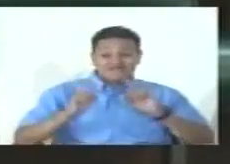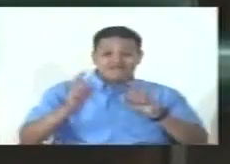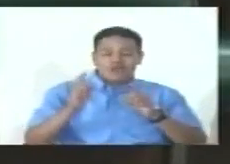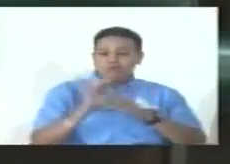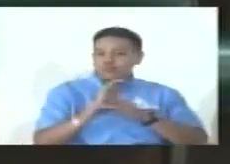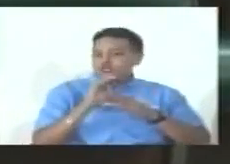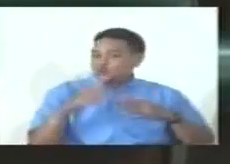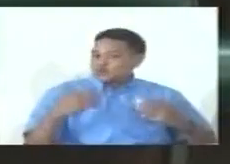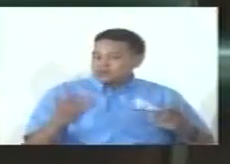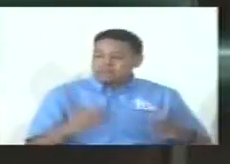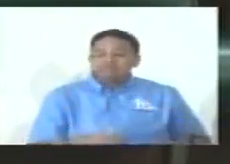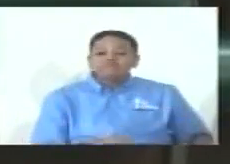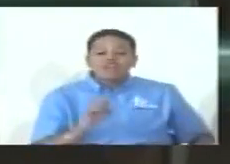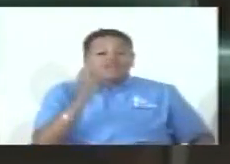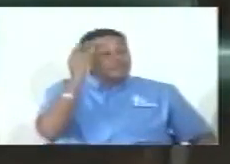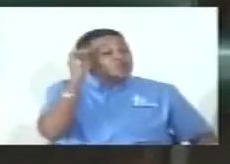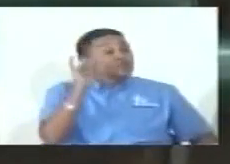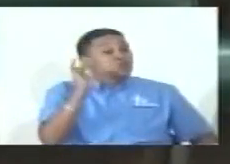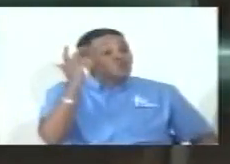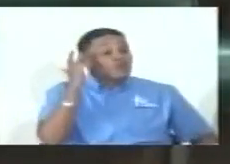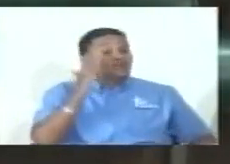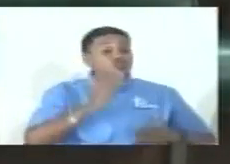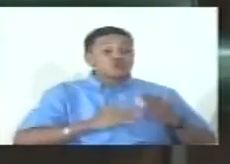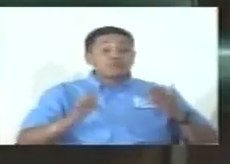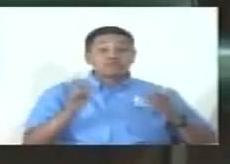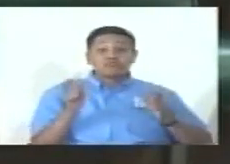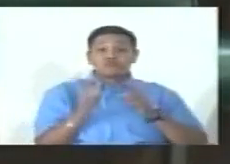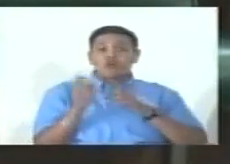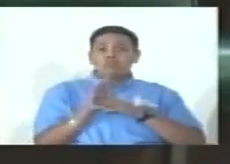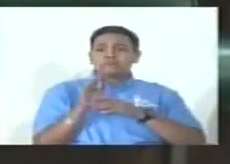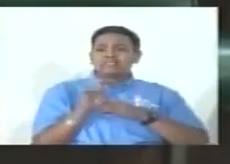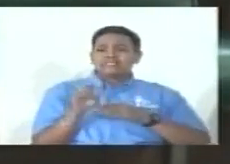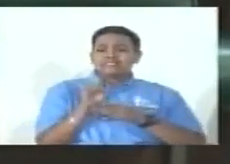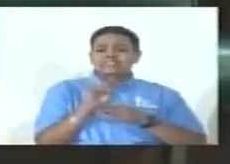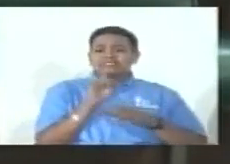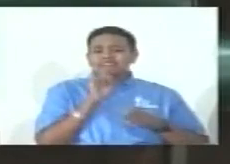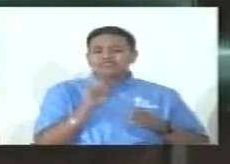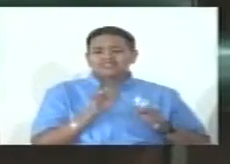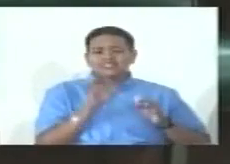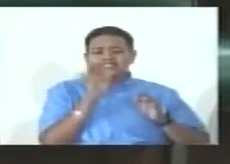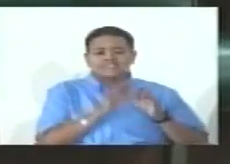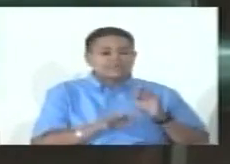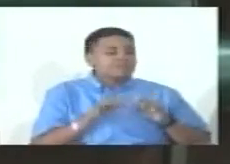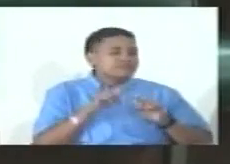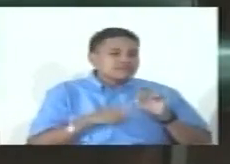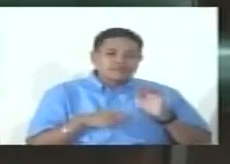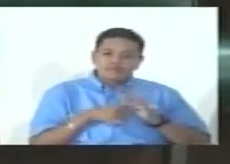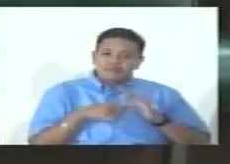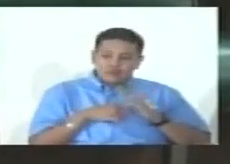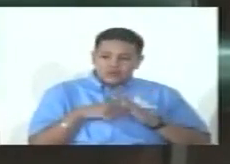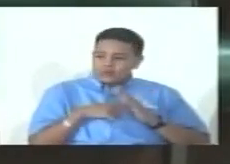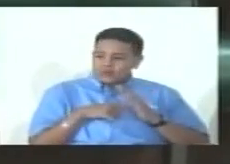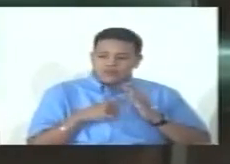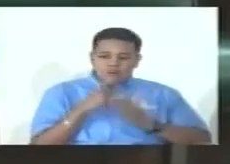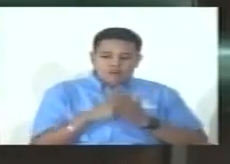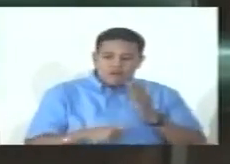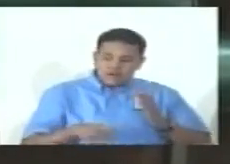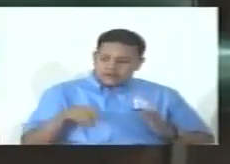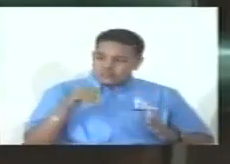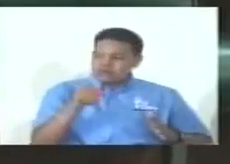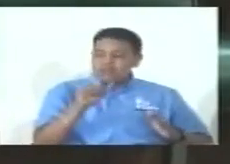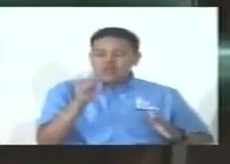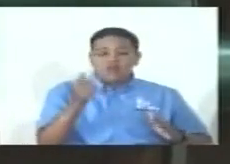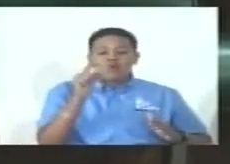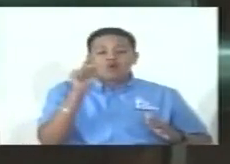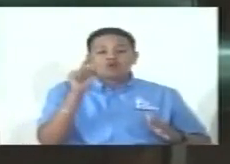too, because some of those small businesses just simply cannot afford to spend another